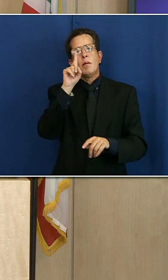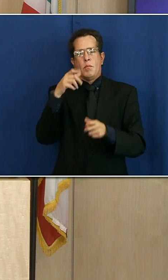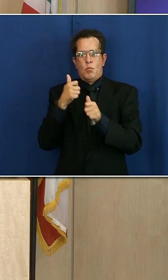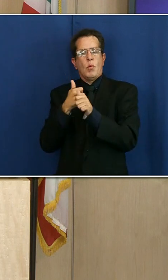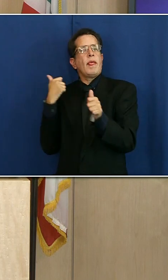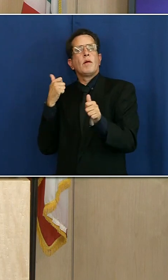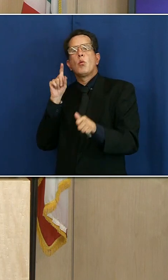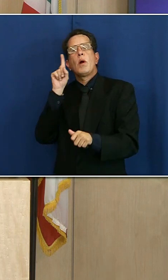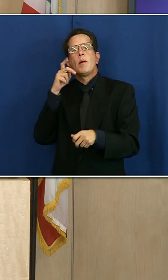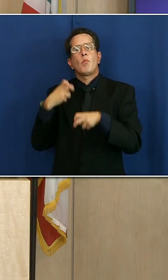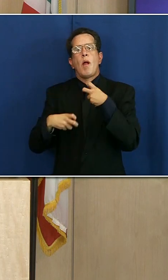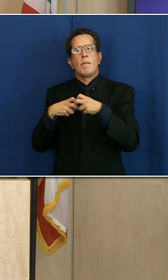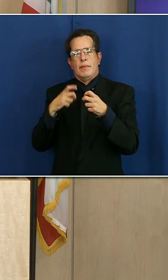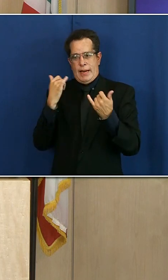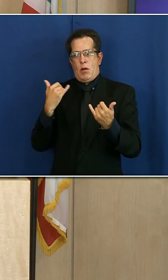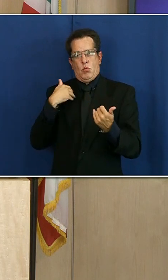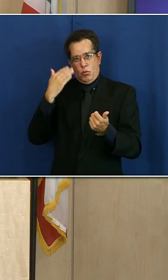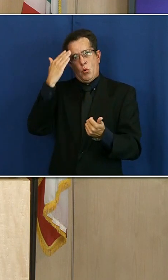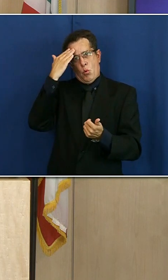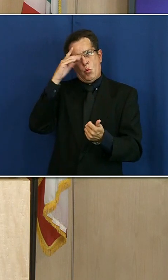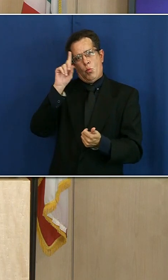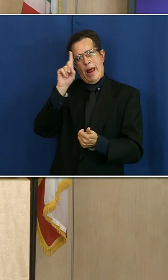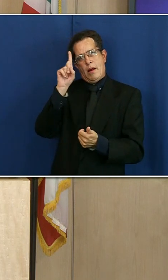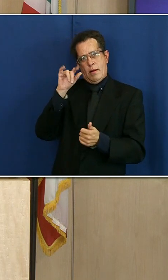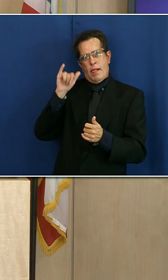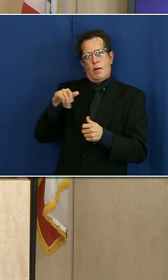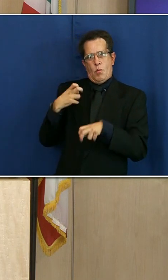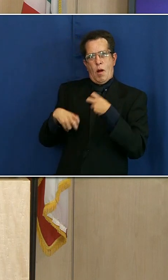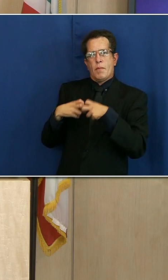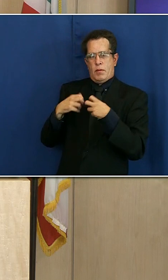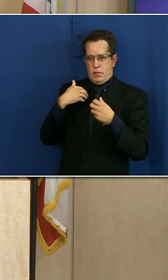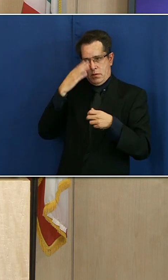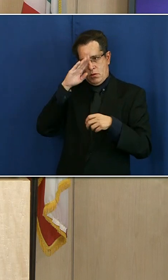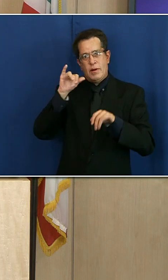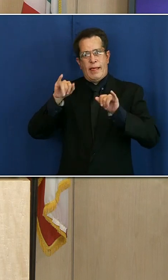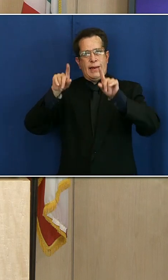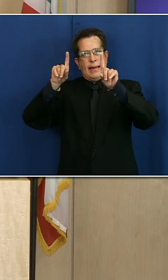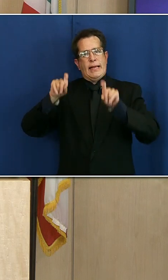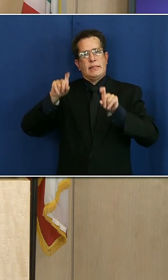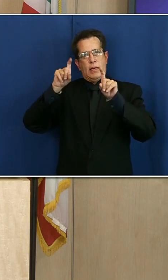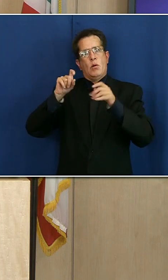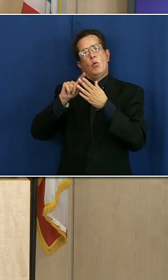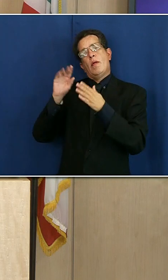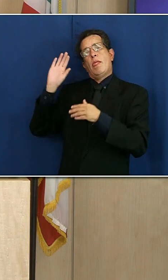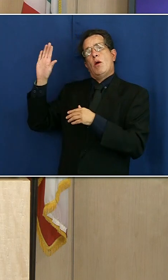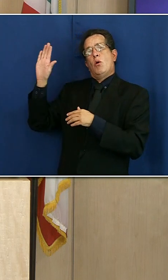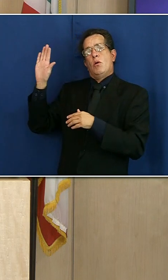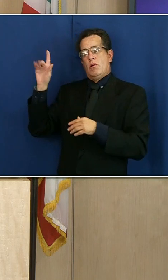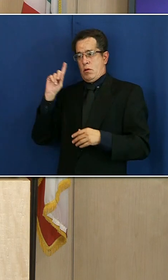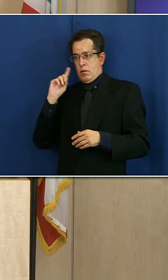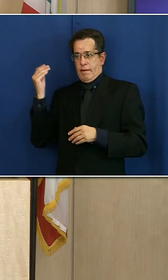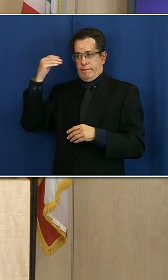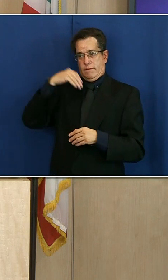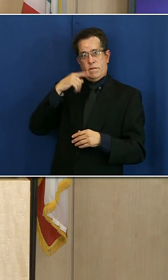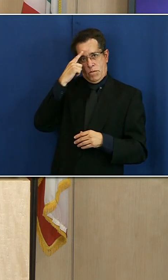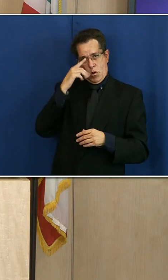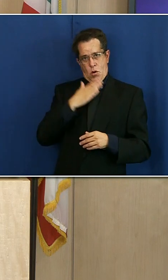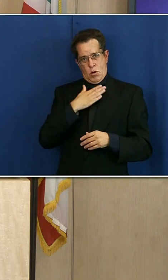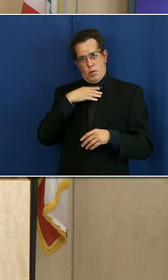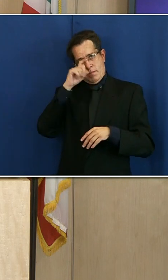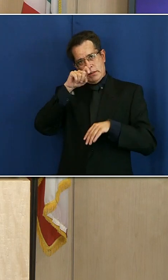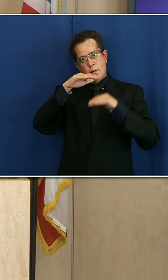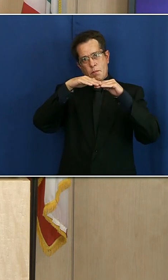where the issue is, because we know that the testing volume that they are assigning to us